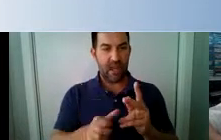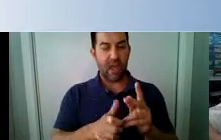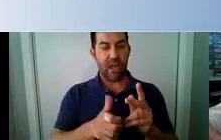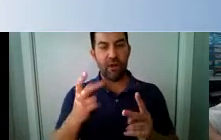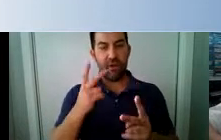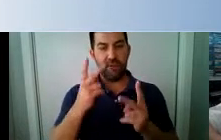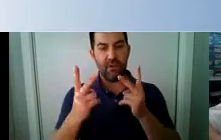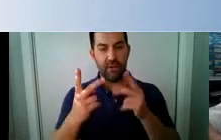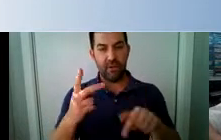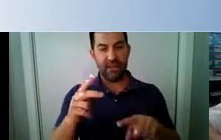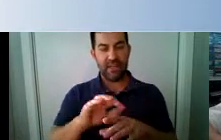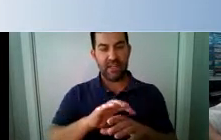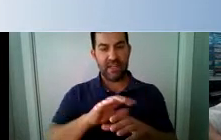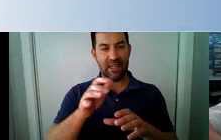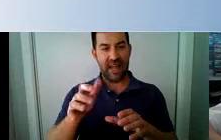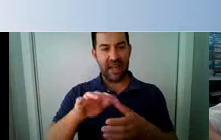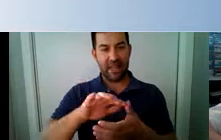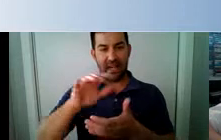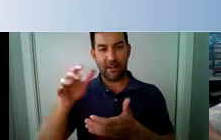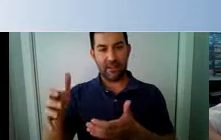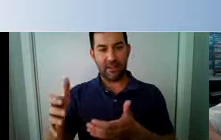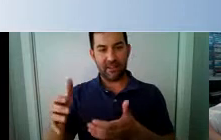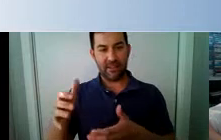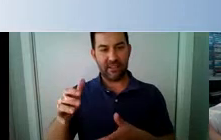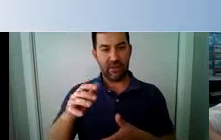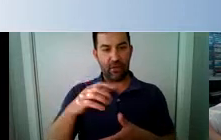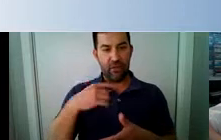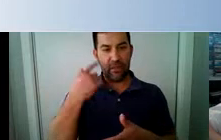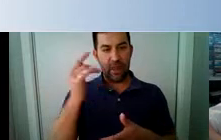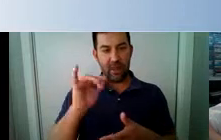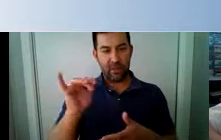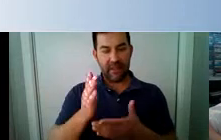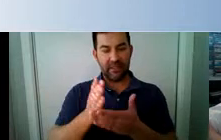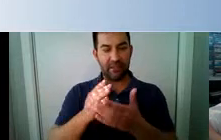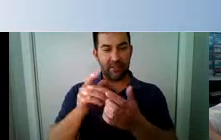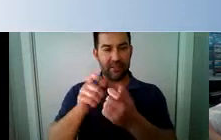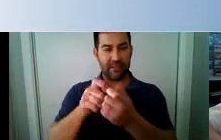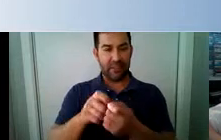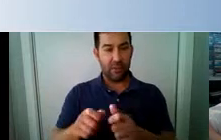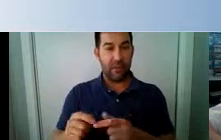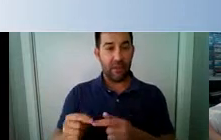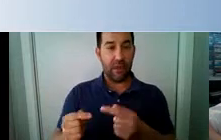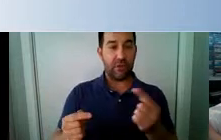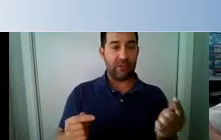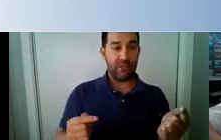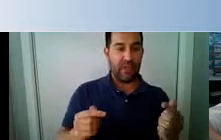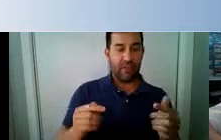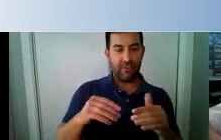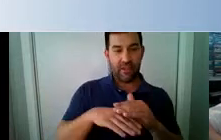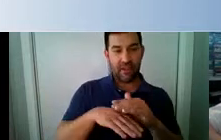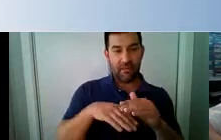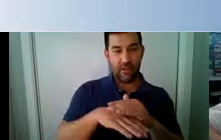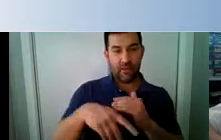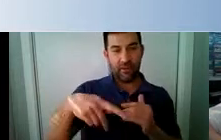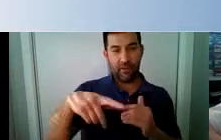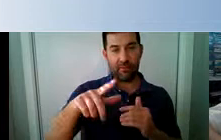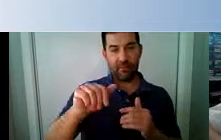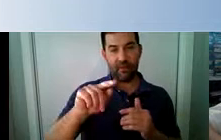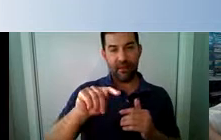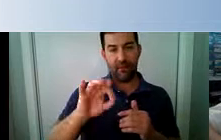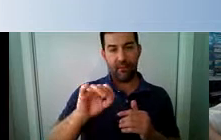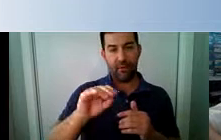view of these canopies and what they might look like. We also see some detail on the other side of the inbound platform,